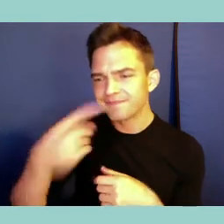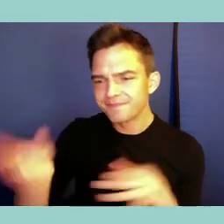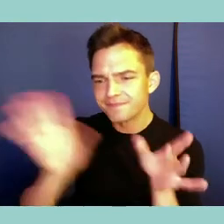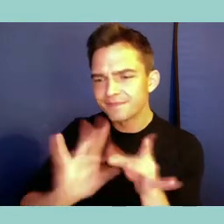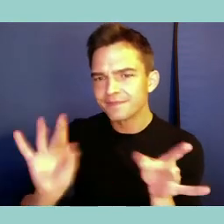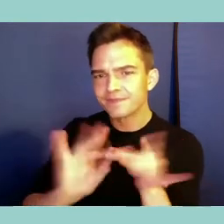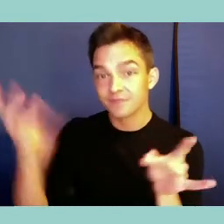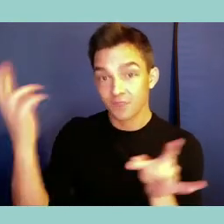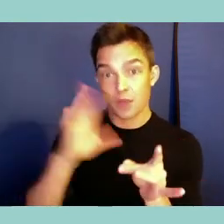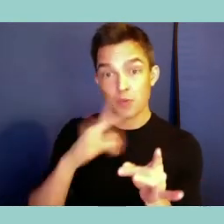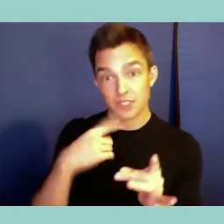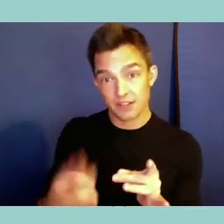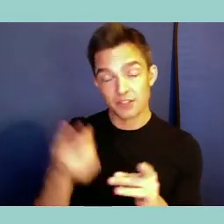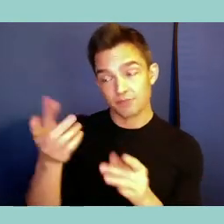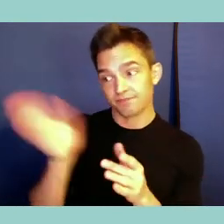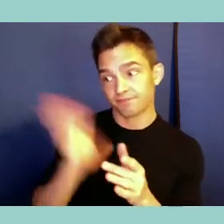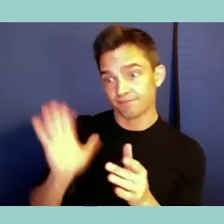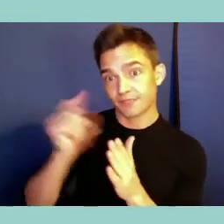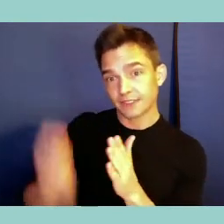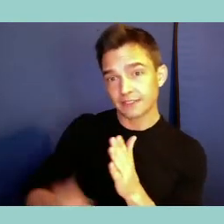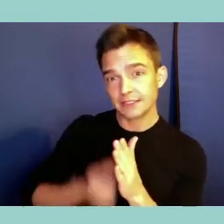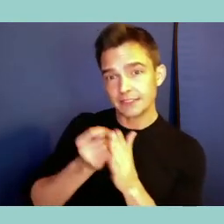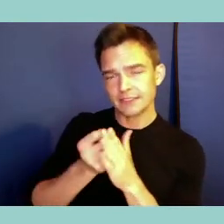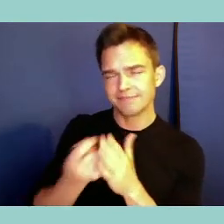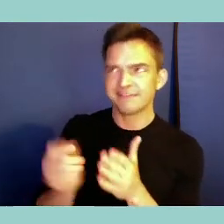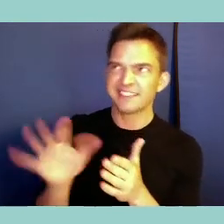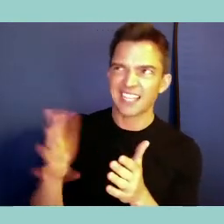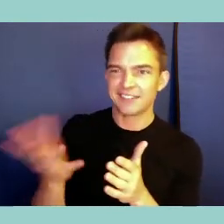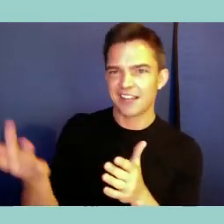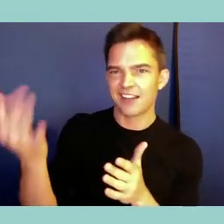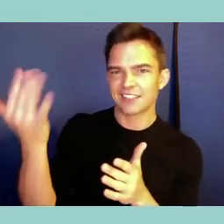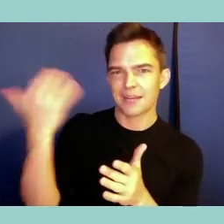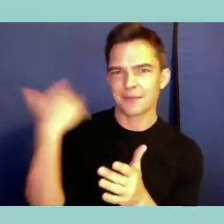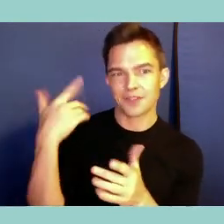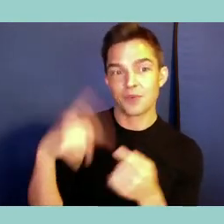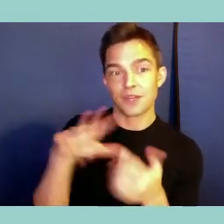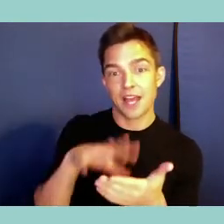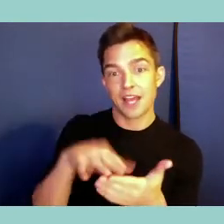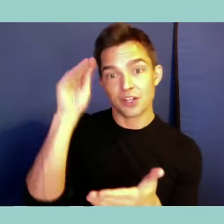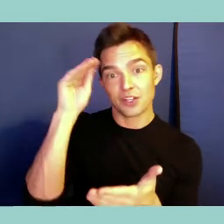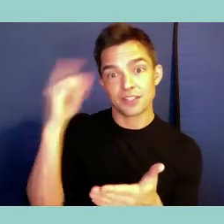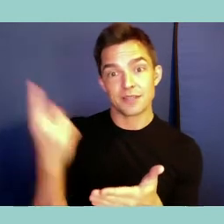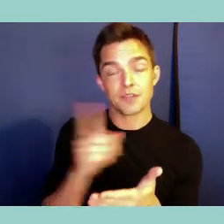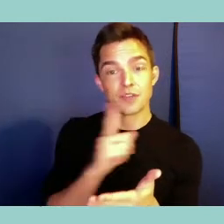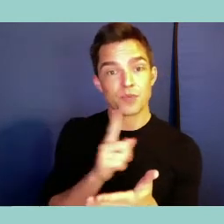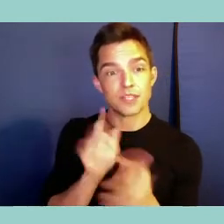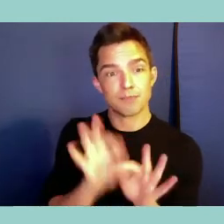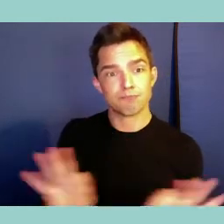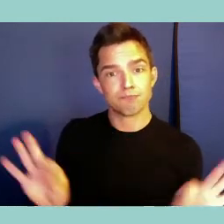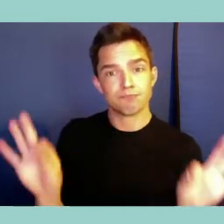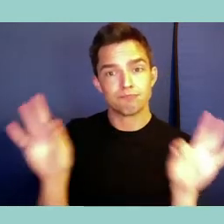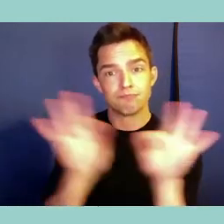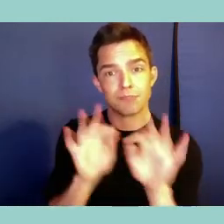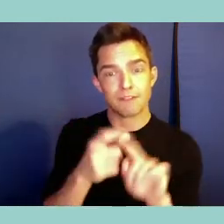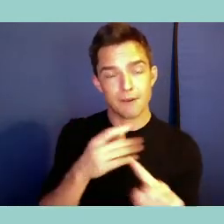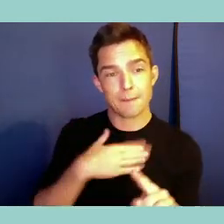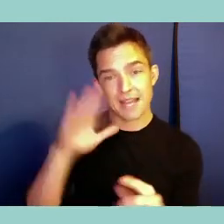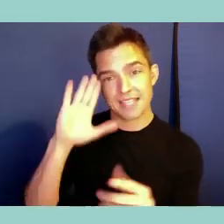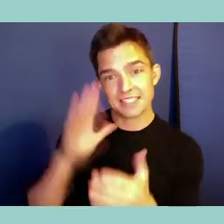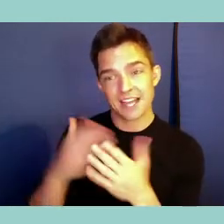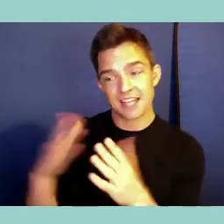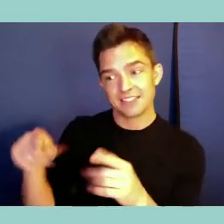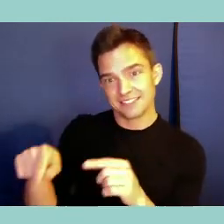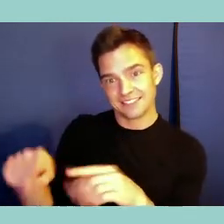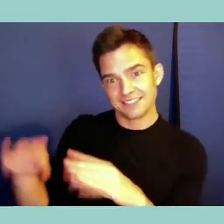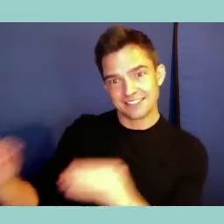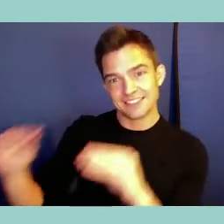kids because I'm going to tell you about a time, kind of a long time ago, when I learned something really important from